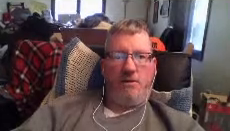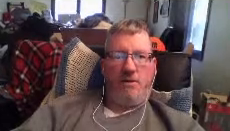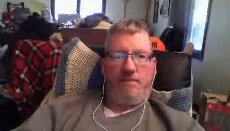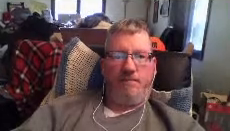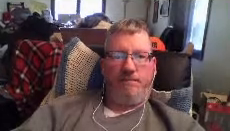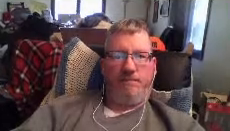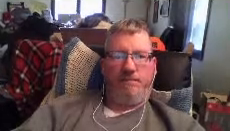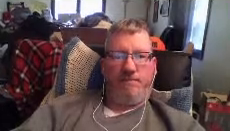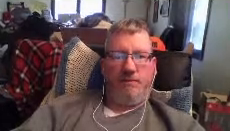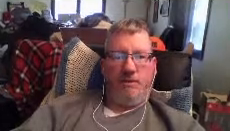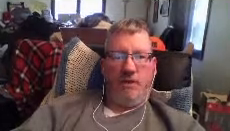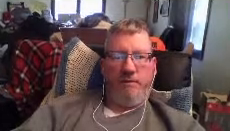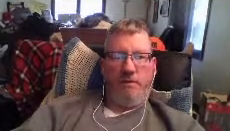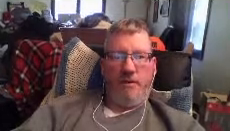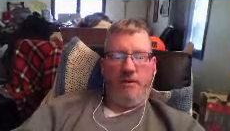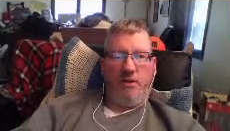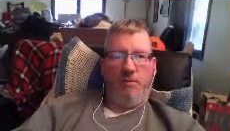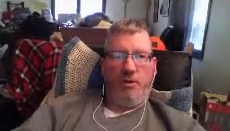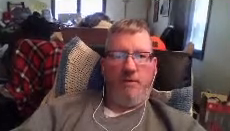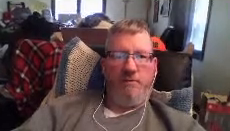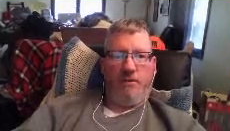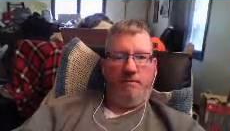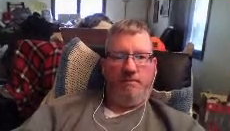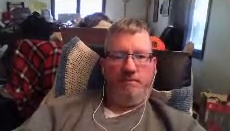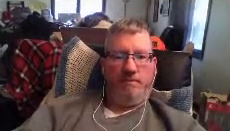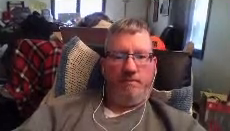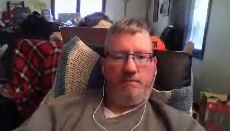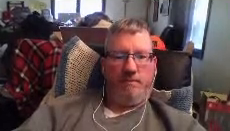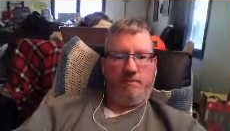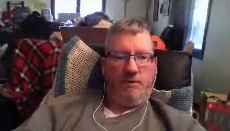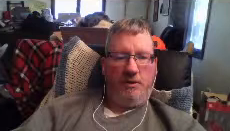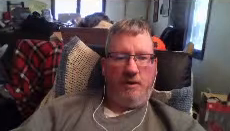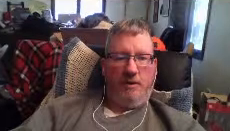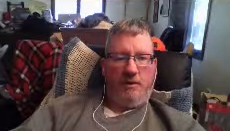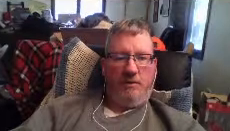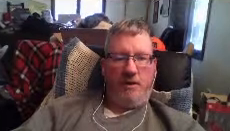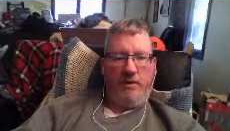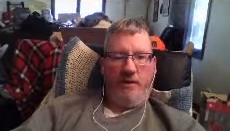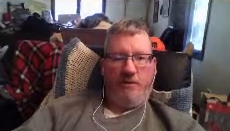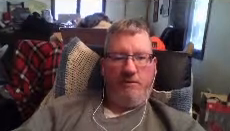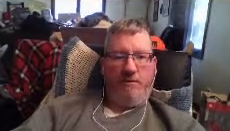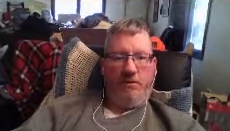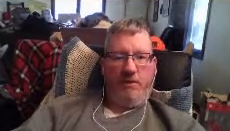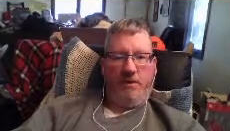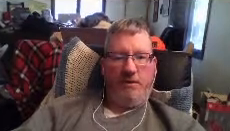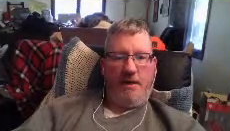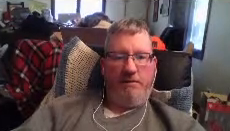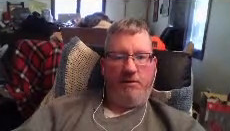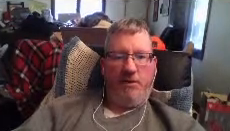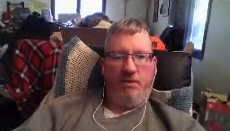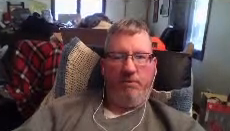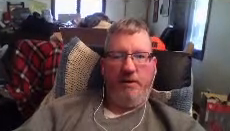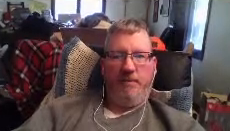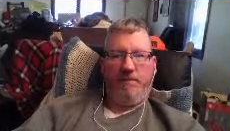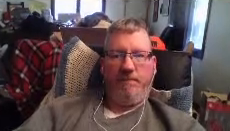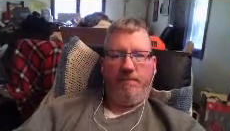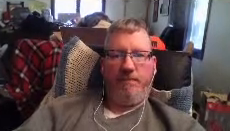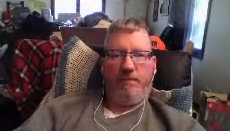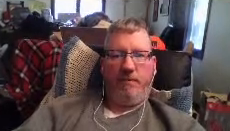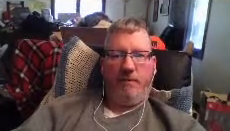that hopefully we'll hear a little more of from, because all we're hearing is a few things out of it, so